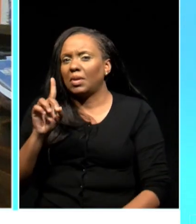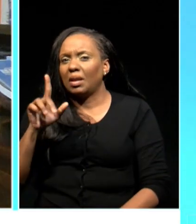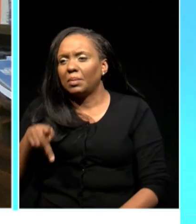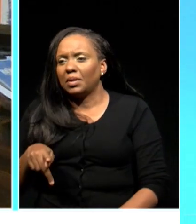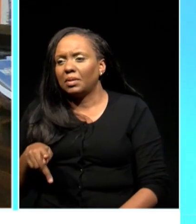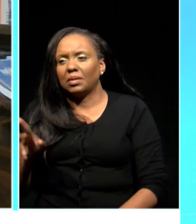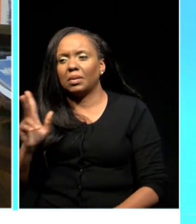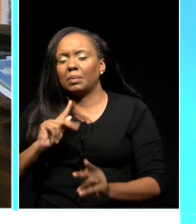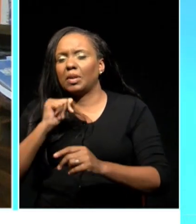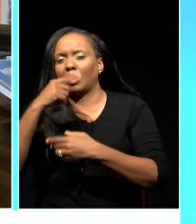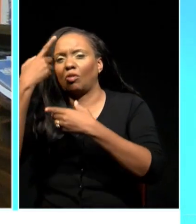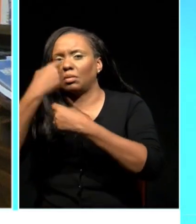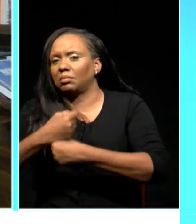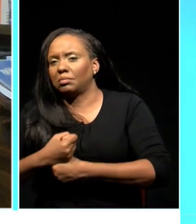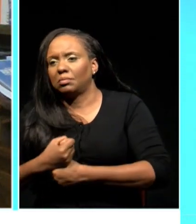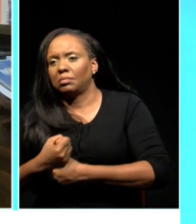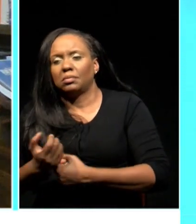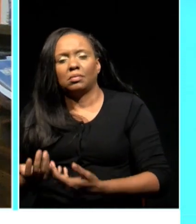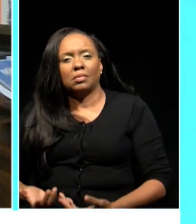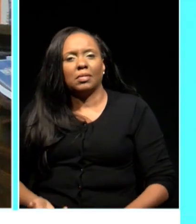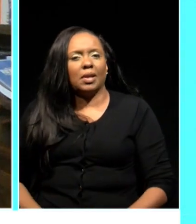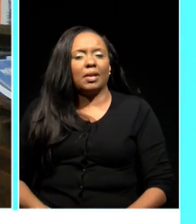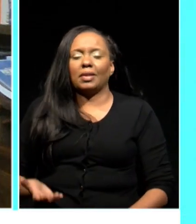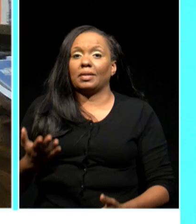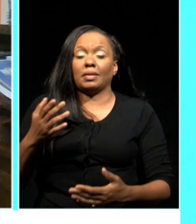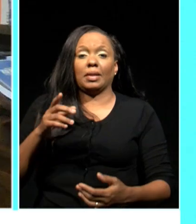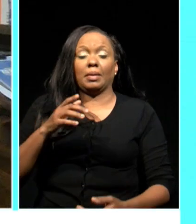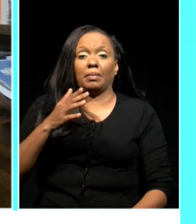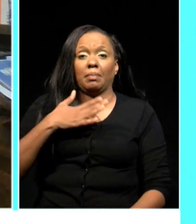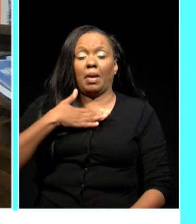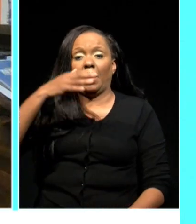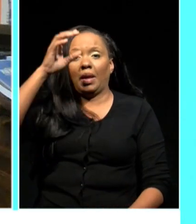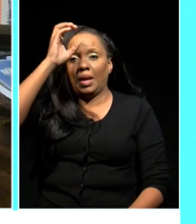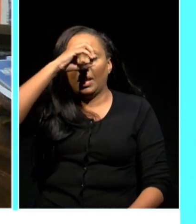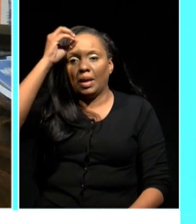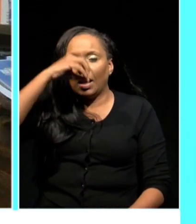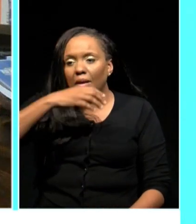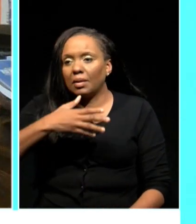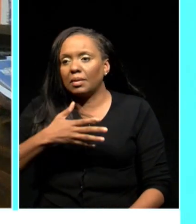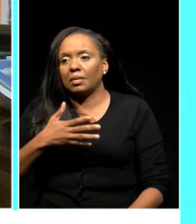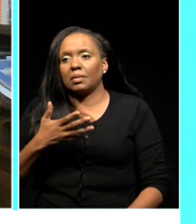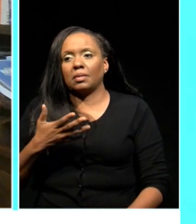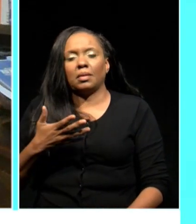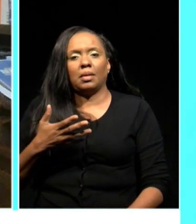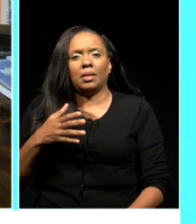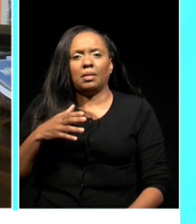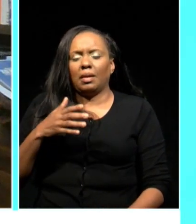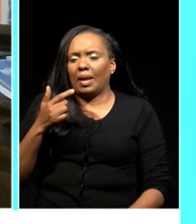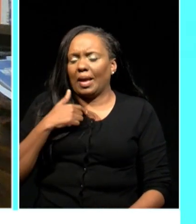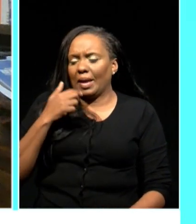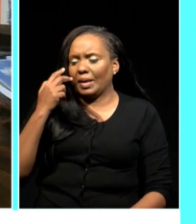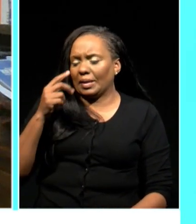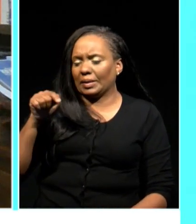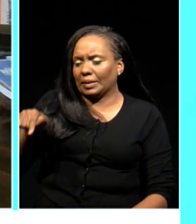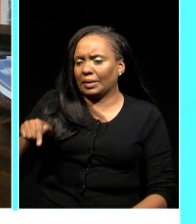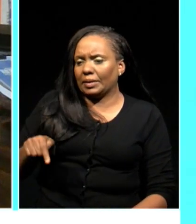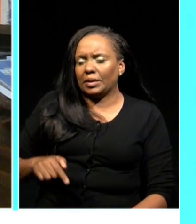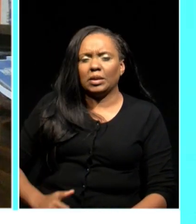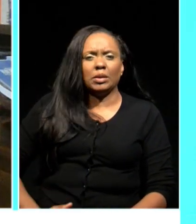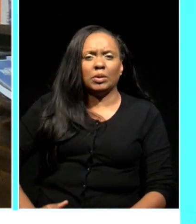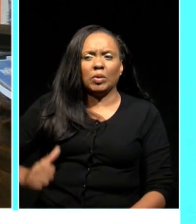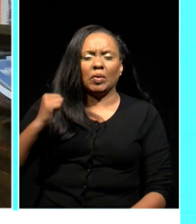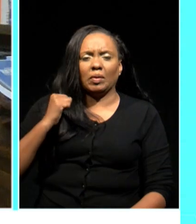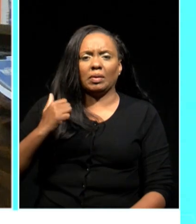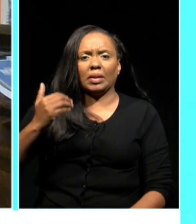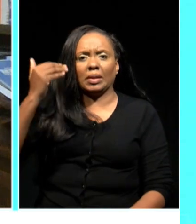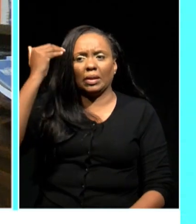kept on digging a hole for themselves because it seemed to me that they refused, very stubbornly, refused to acknowledge that